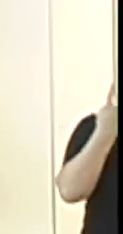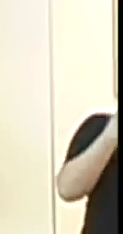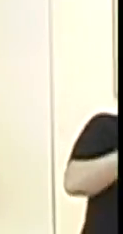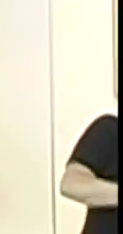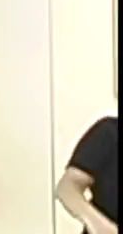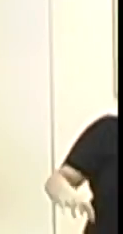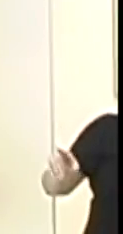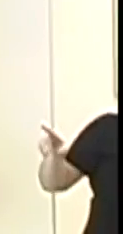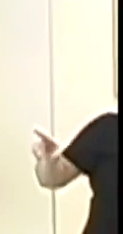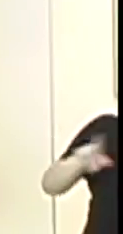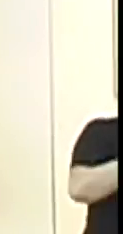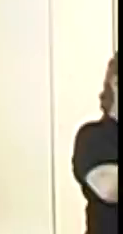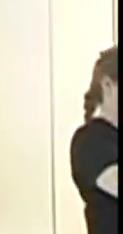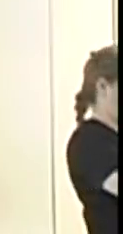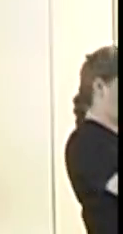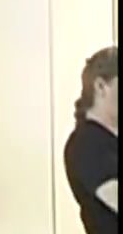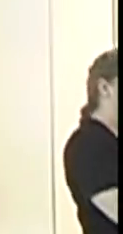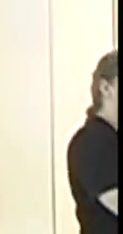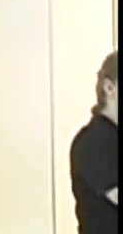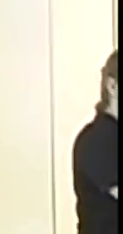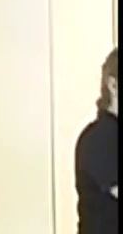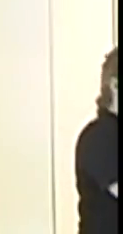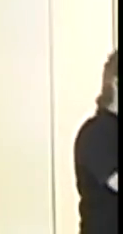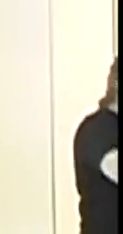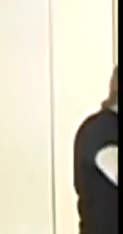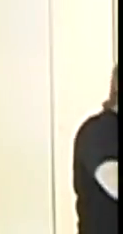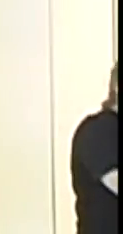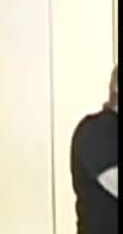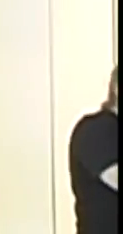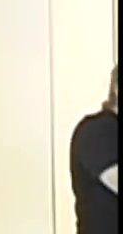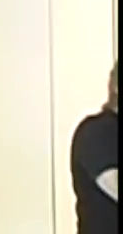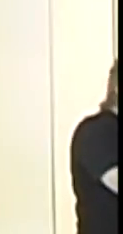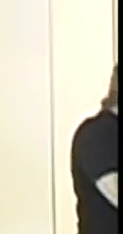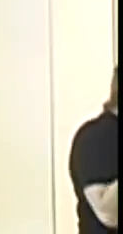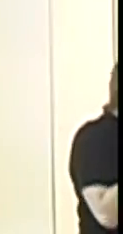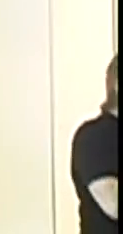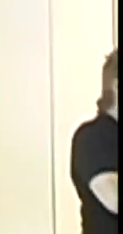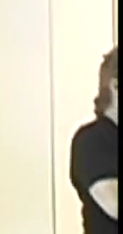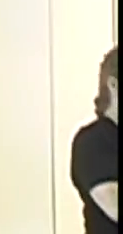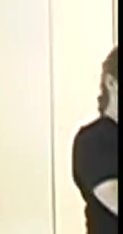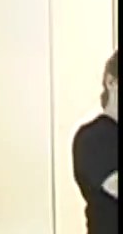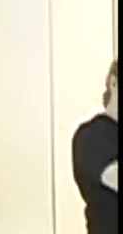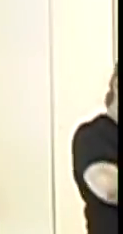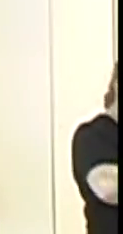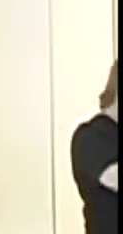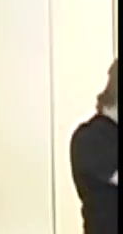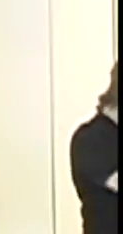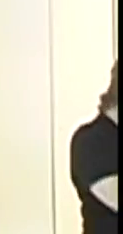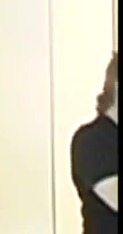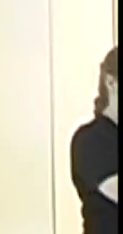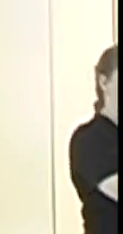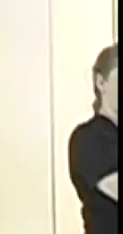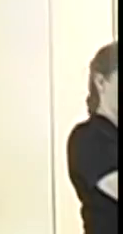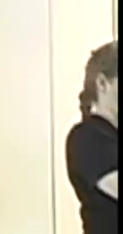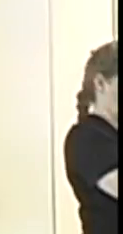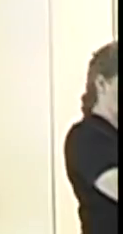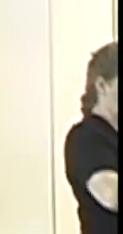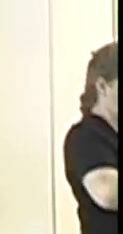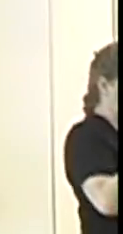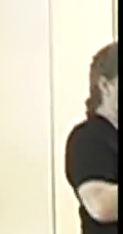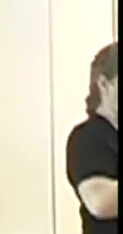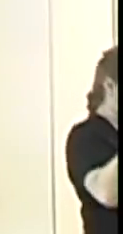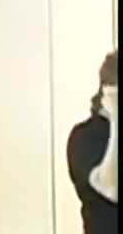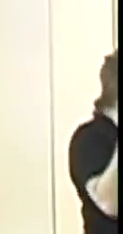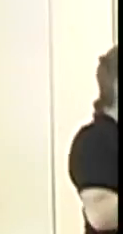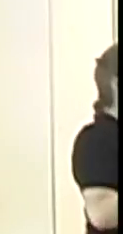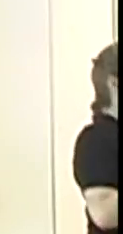children, with very little data from 1 child, but all the children show the 3 other children show strong tendencies